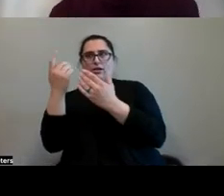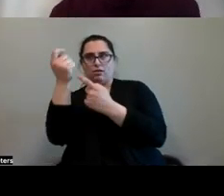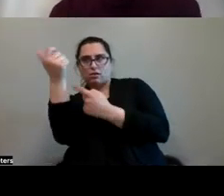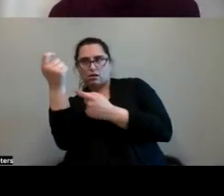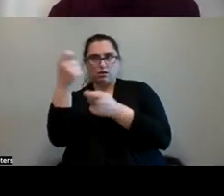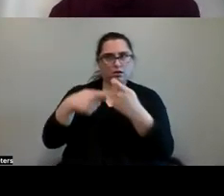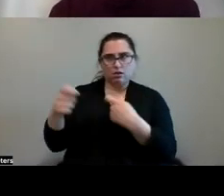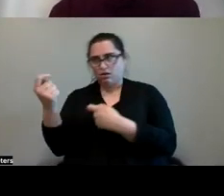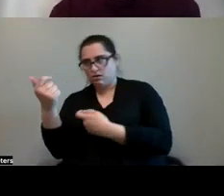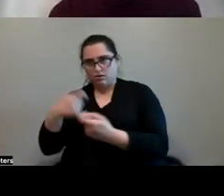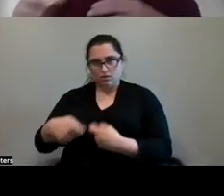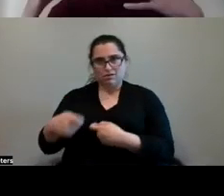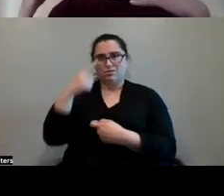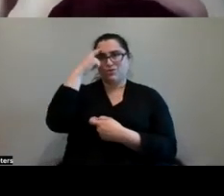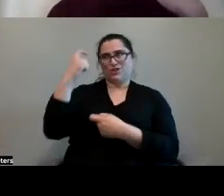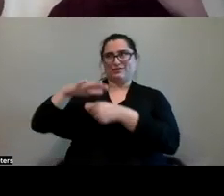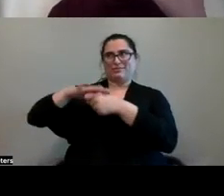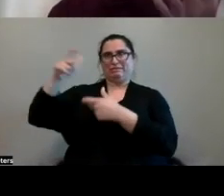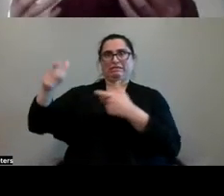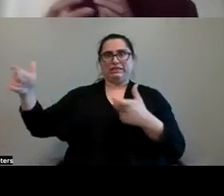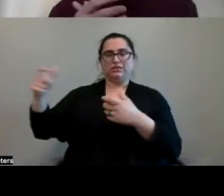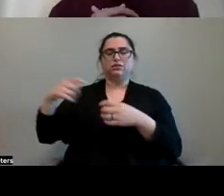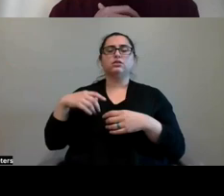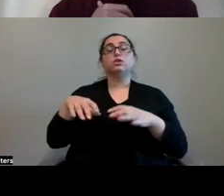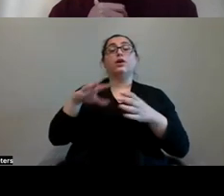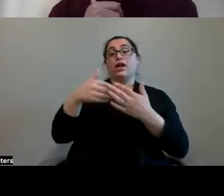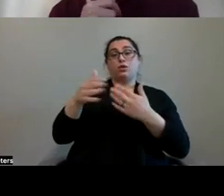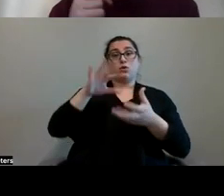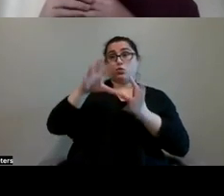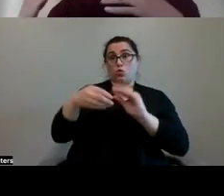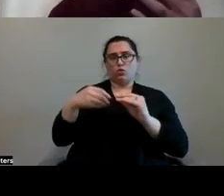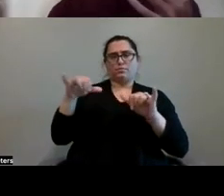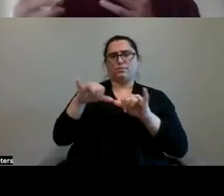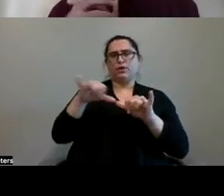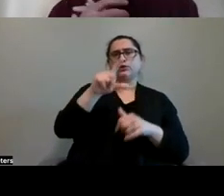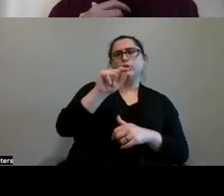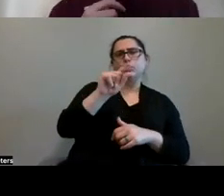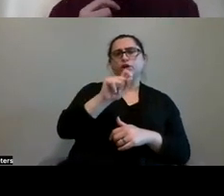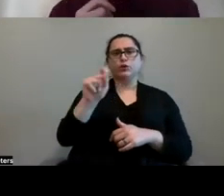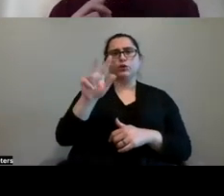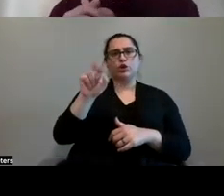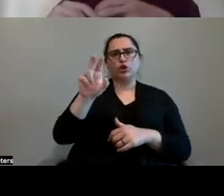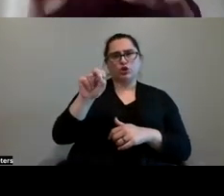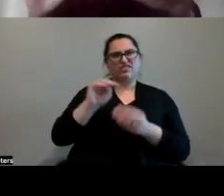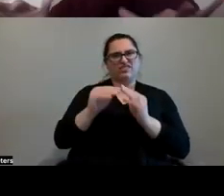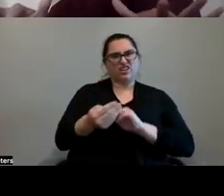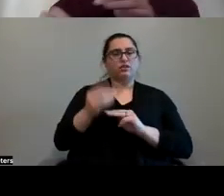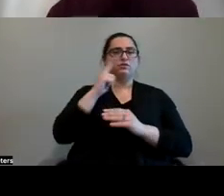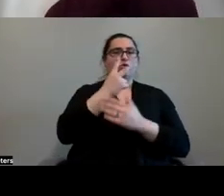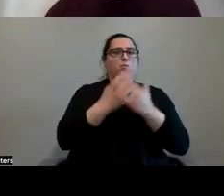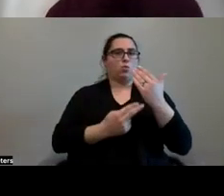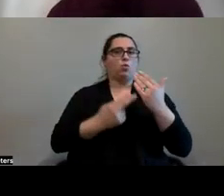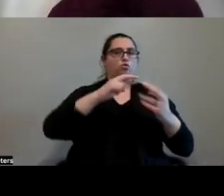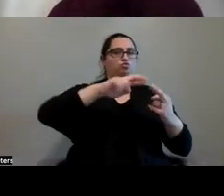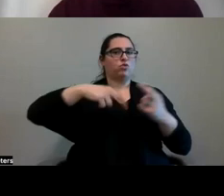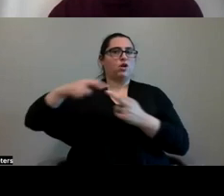too large. And in total, we measure 20 or fewer total variants across both rounds of evolution. So this is very,